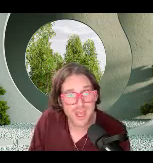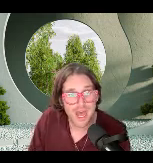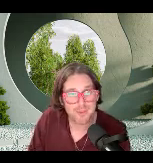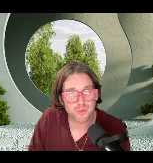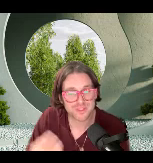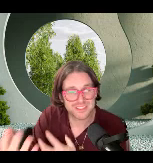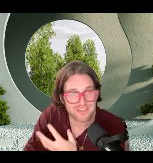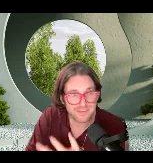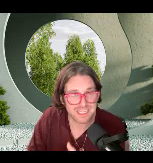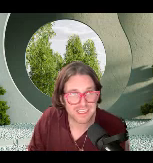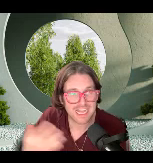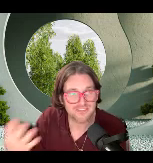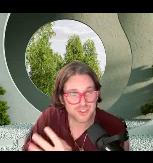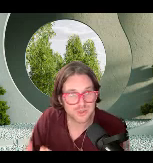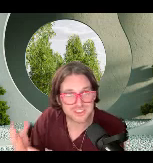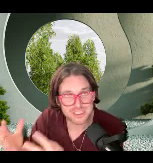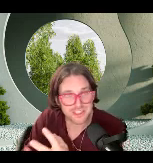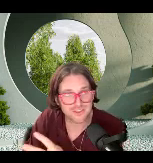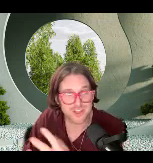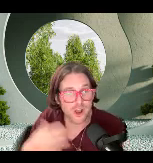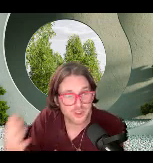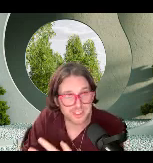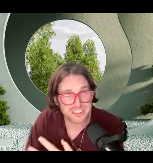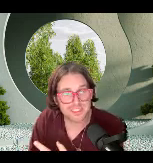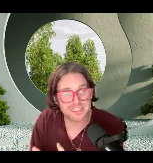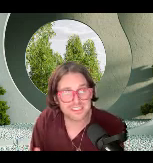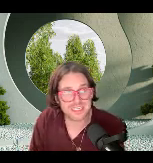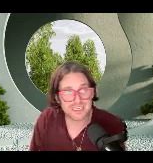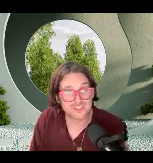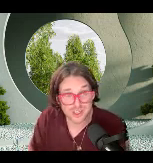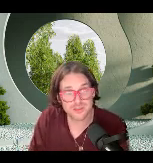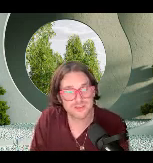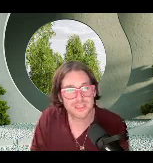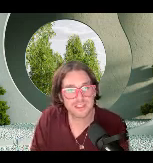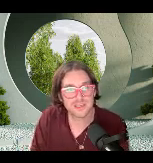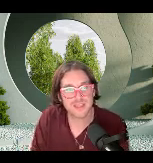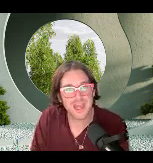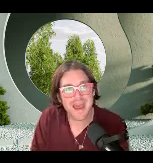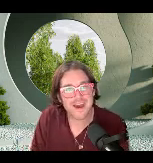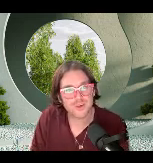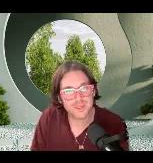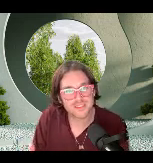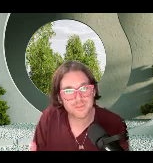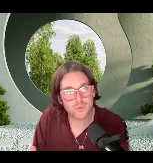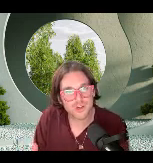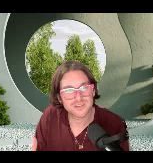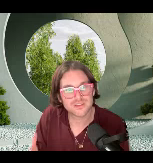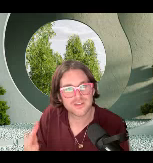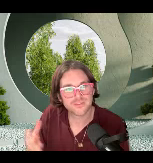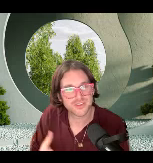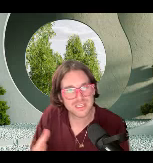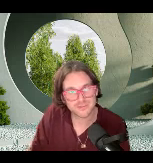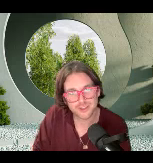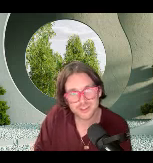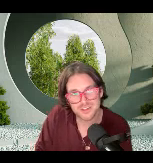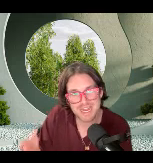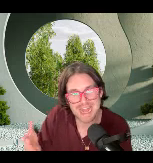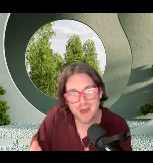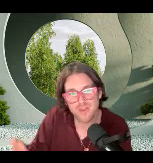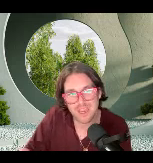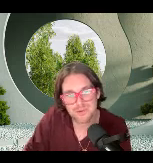information? So receiving that visual stimulus or that auditory stimulus, the instructional stimulus, how do we support the diversity